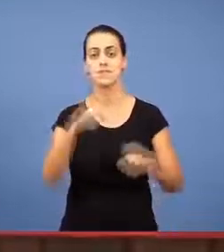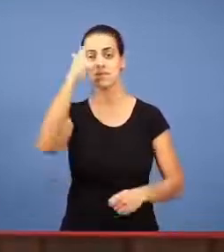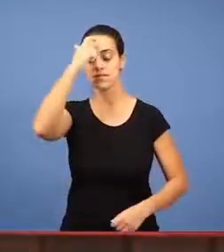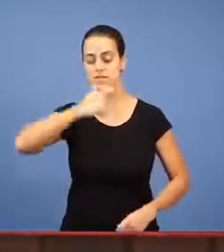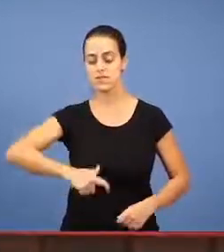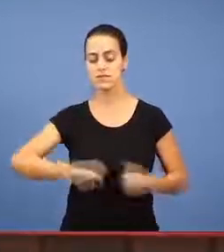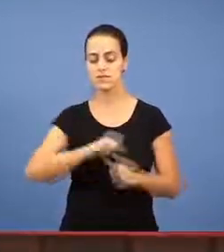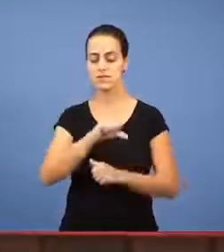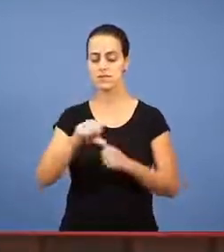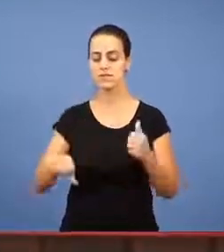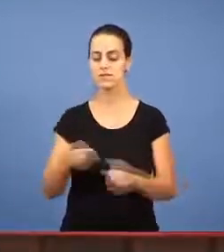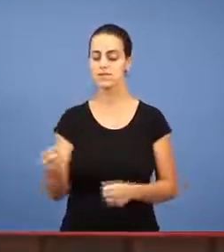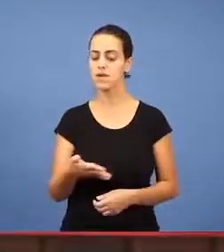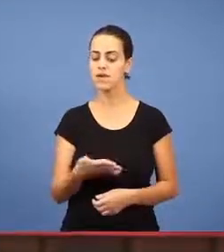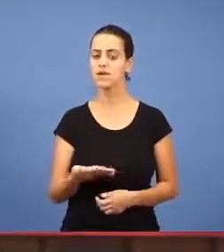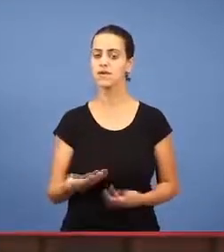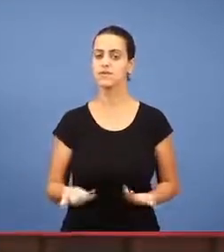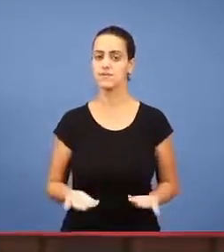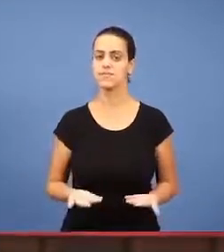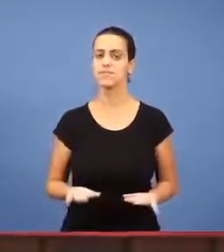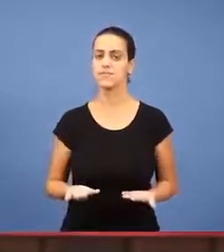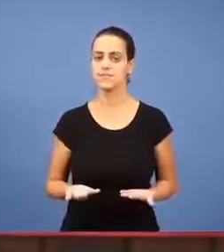birth?